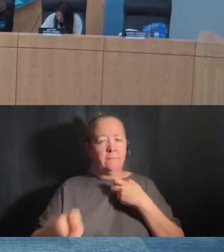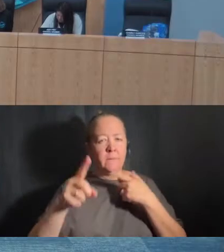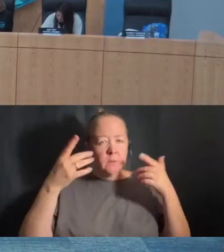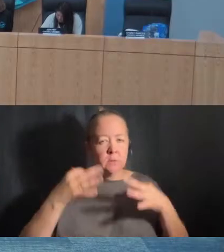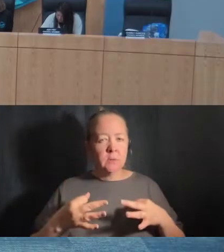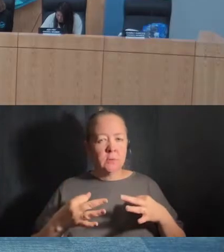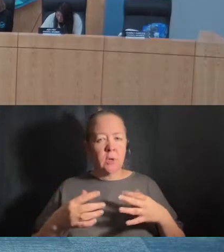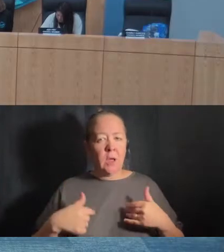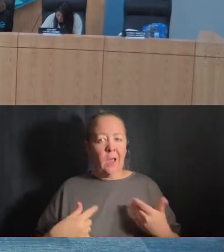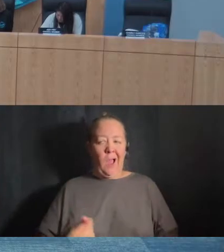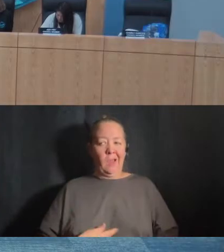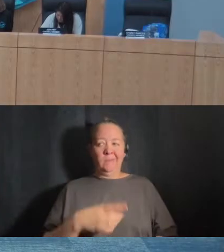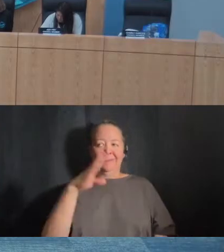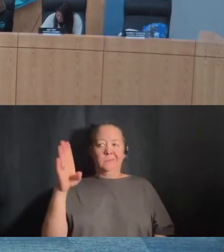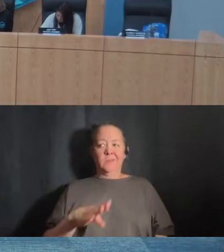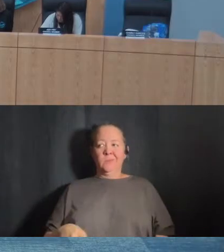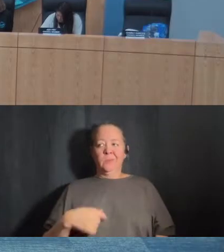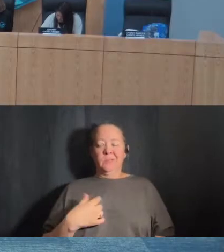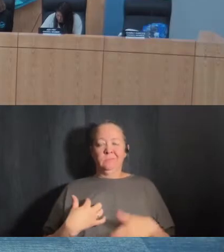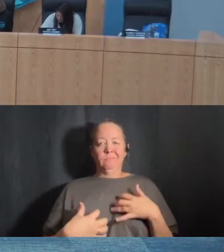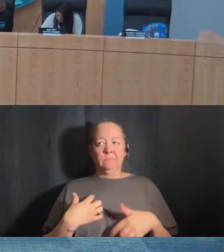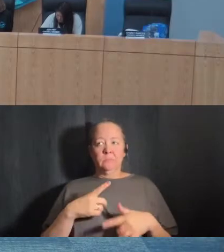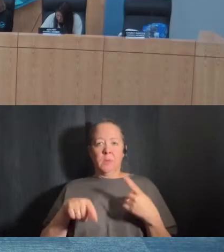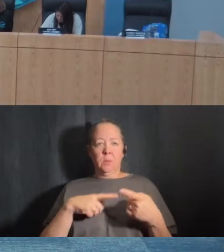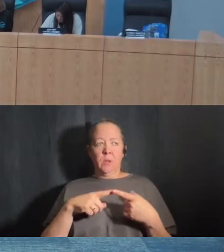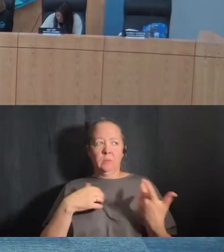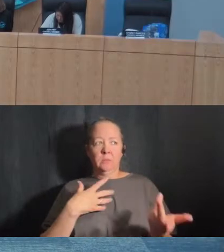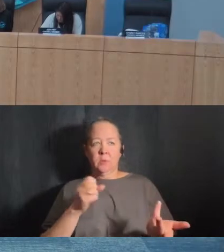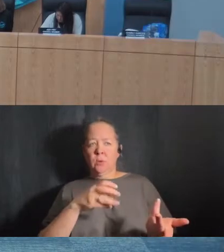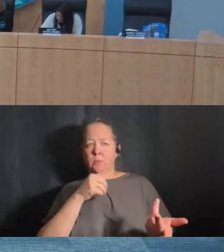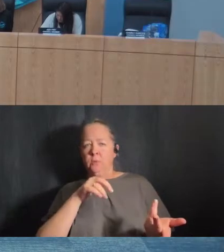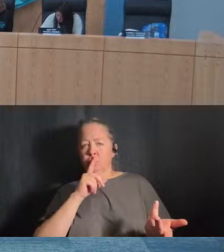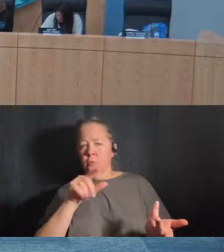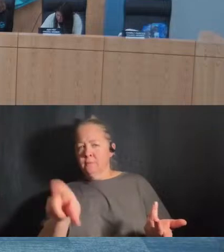else is here that's hesitant about it.